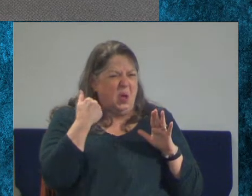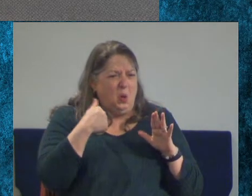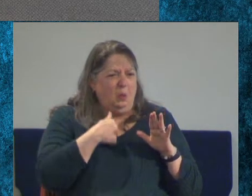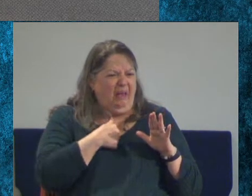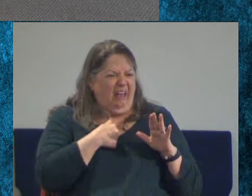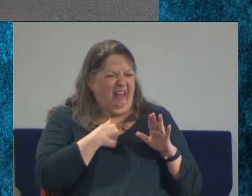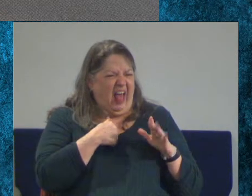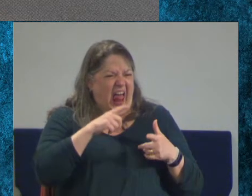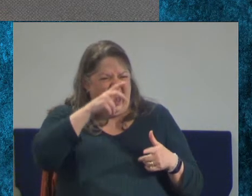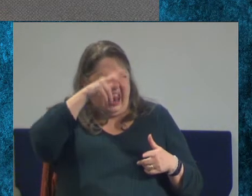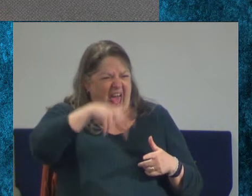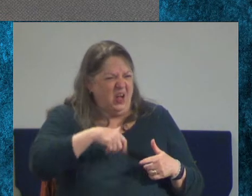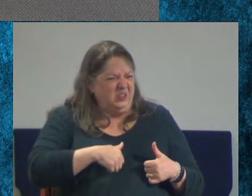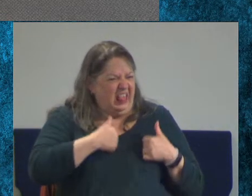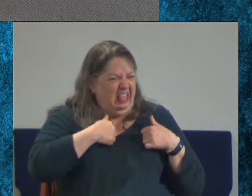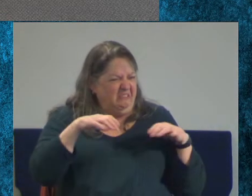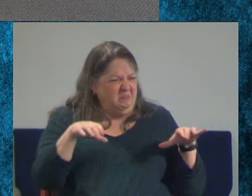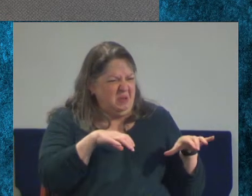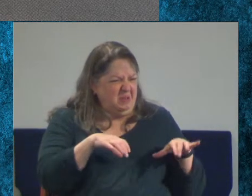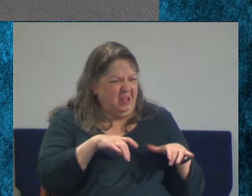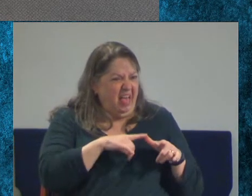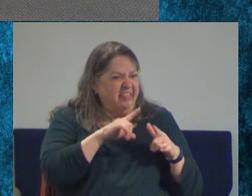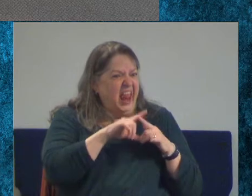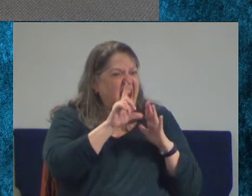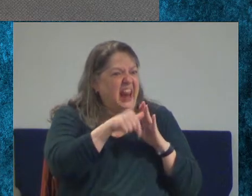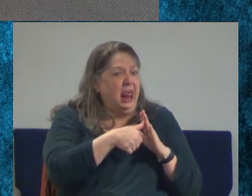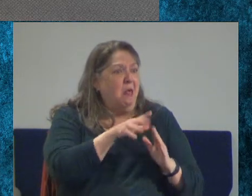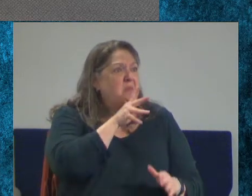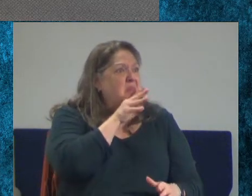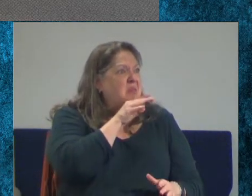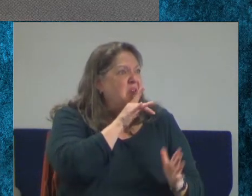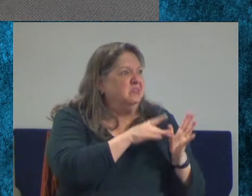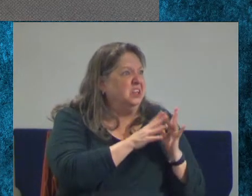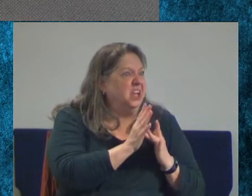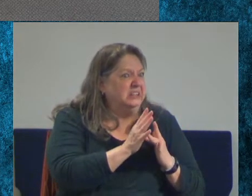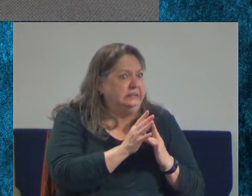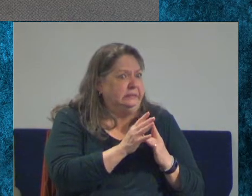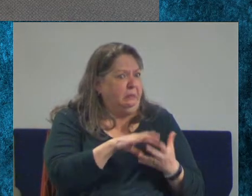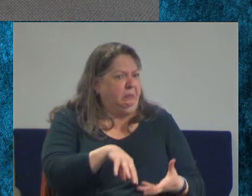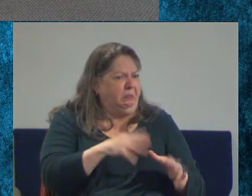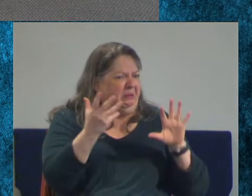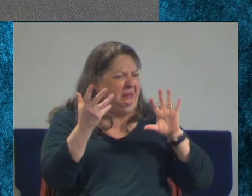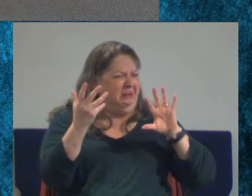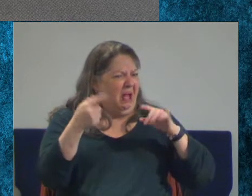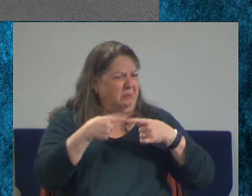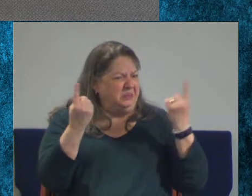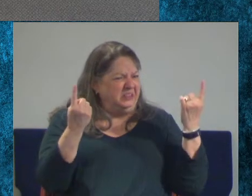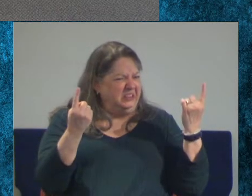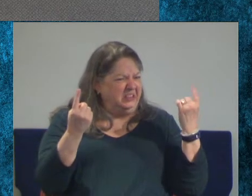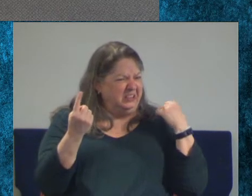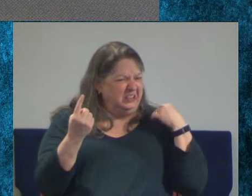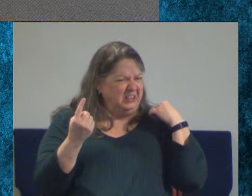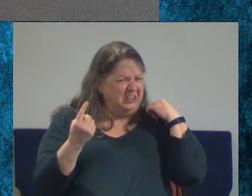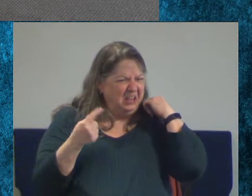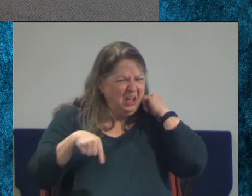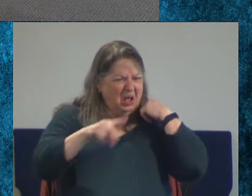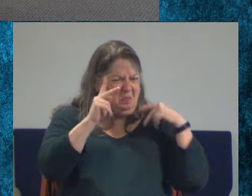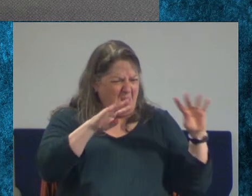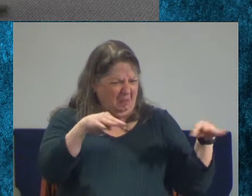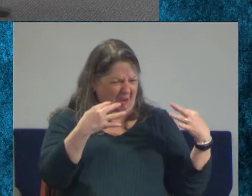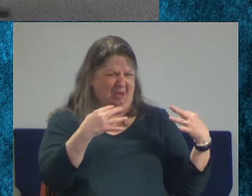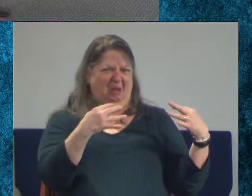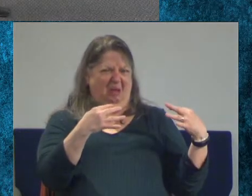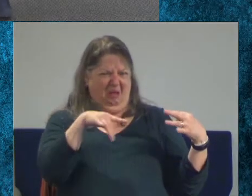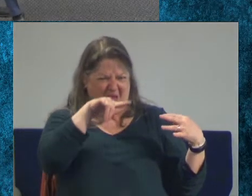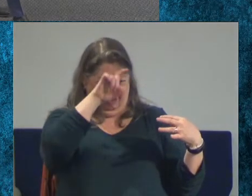that point to be quiet, because you're hurting the cause of Jesus Christ. Paul is telling him, you're loving the saints, you're doing a good